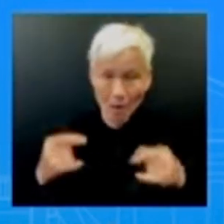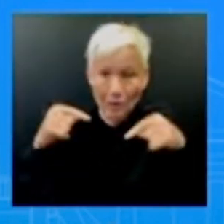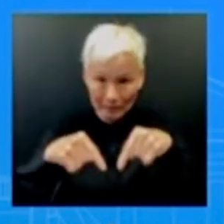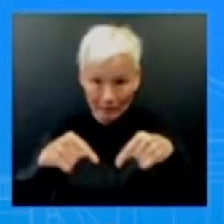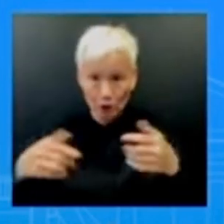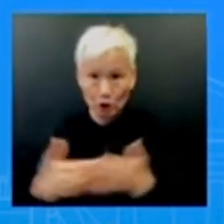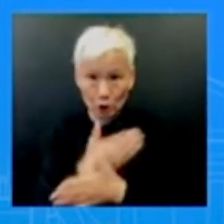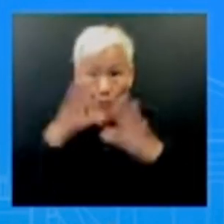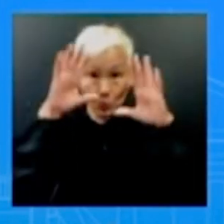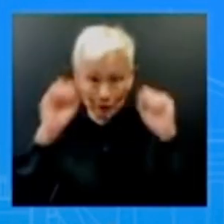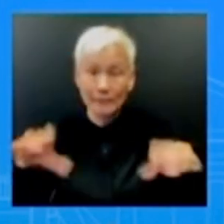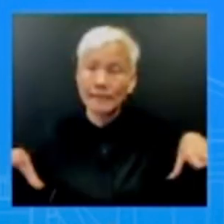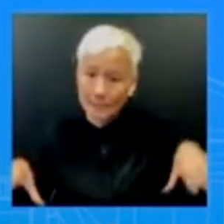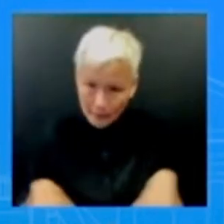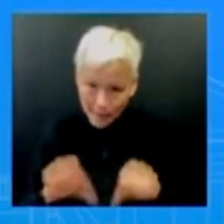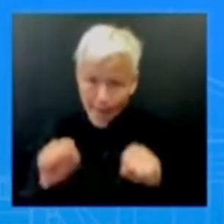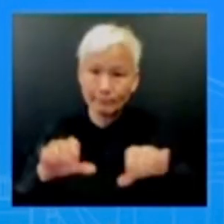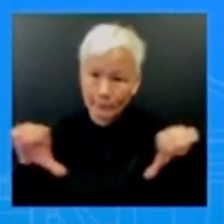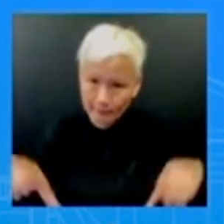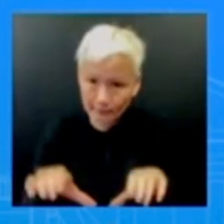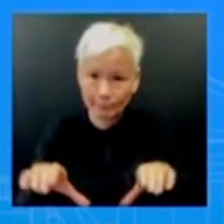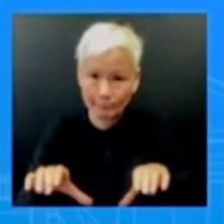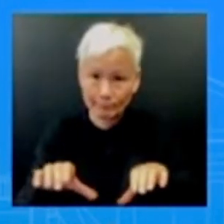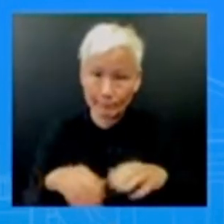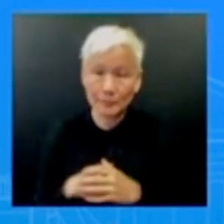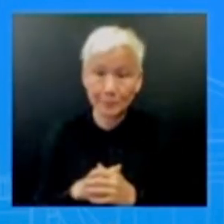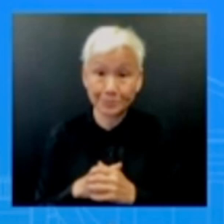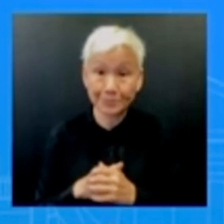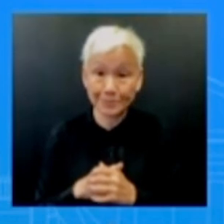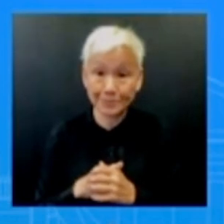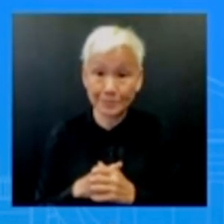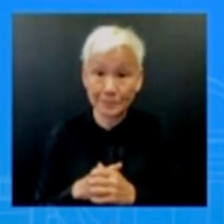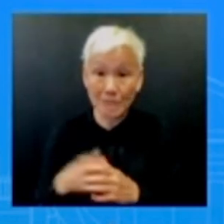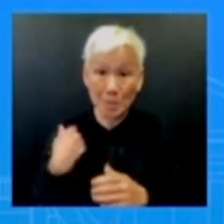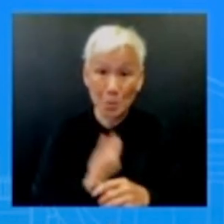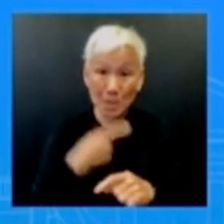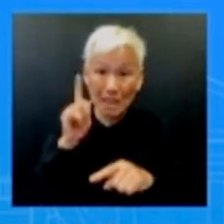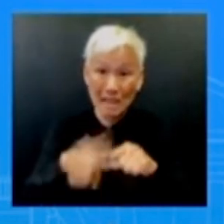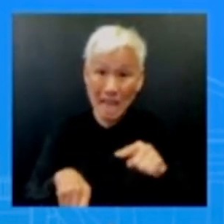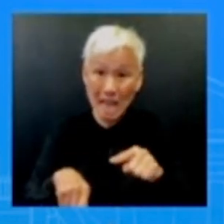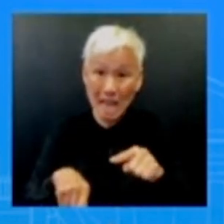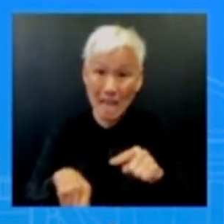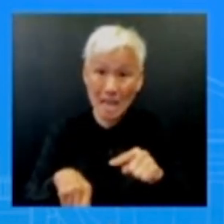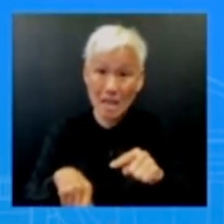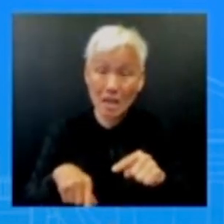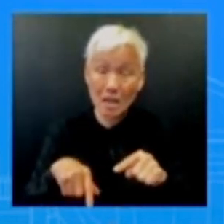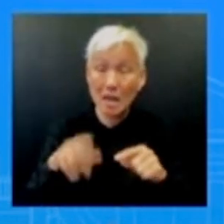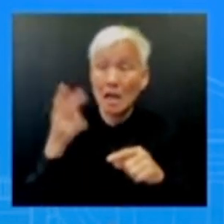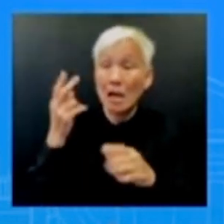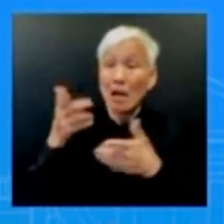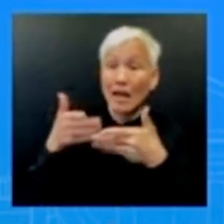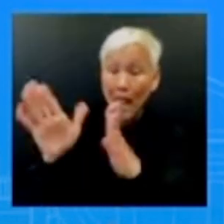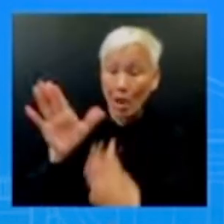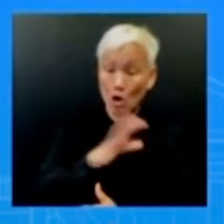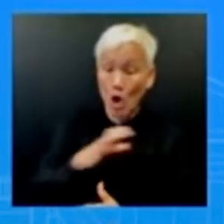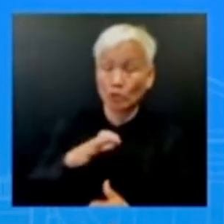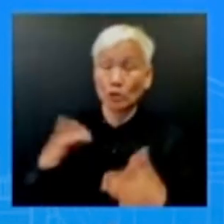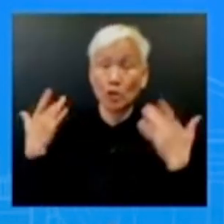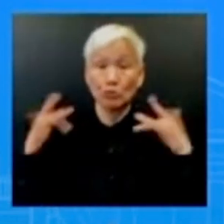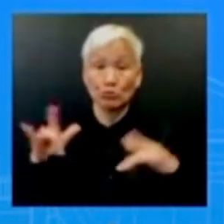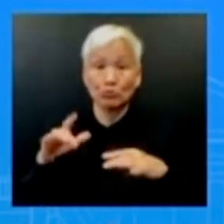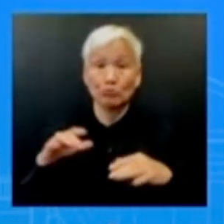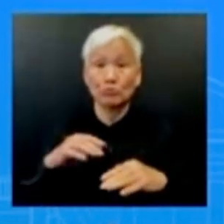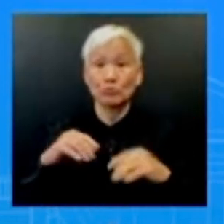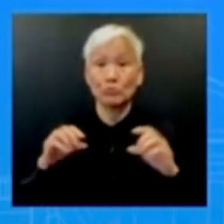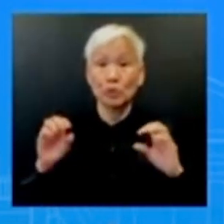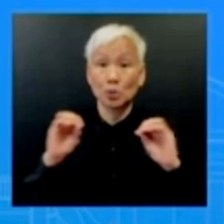that, but, again, we cannot take Congress off the hook. The regulators are going to continue to do what the president